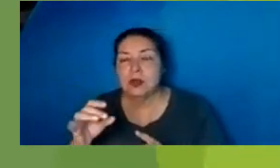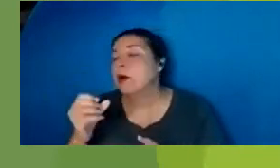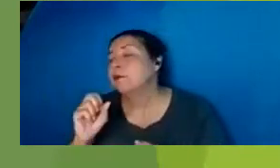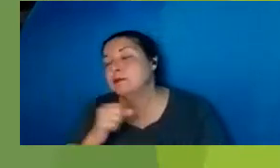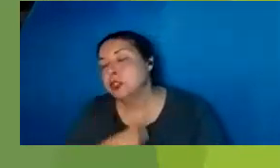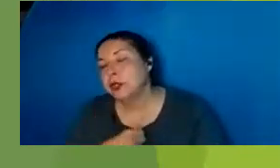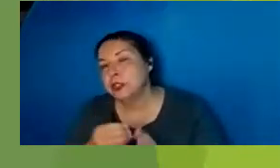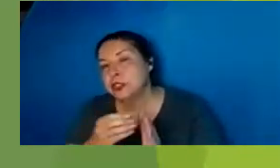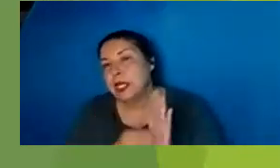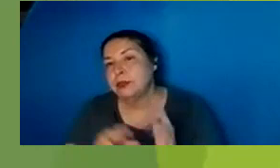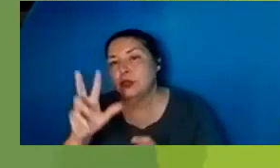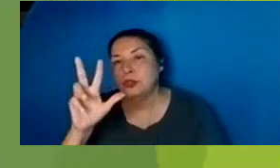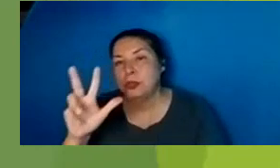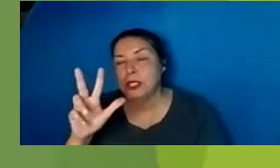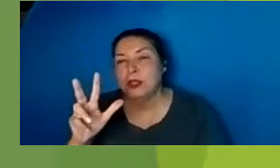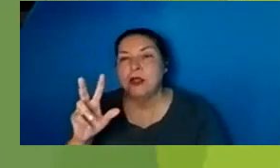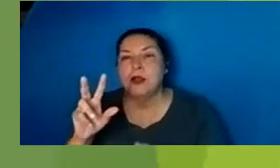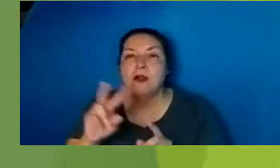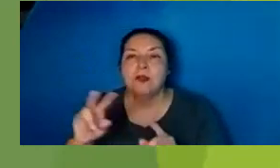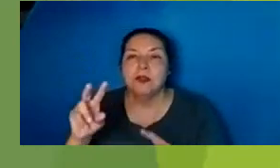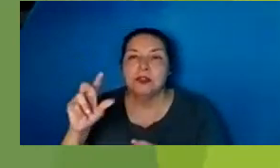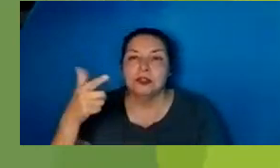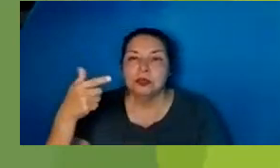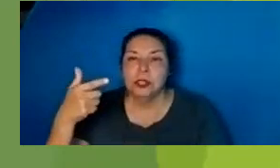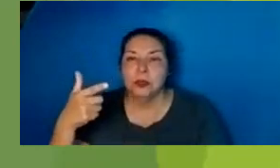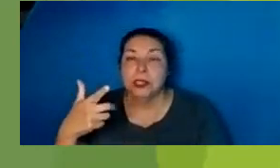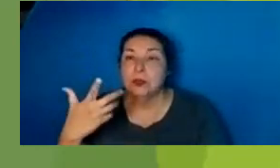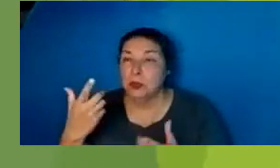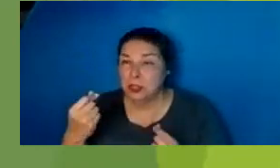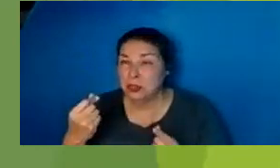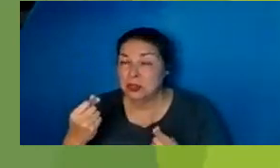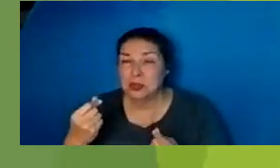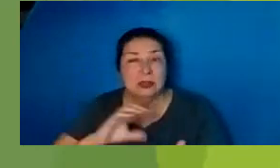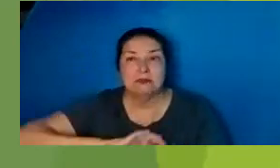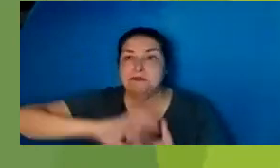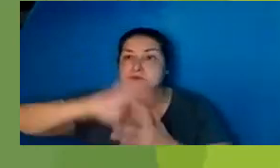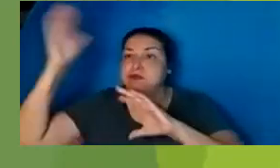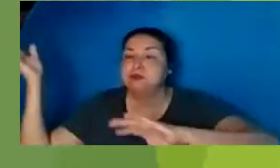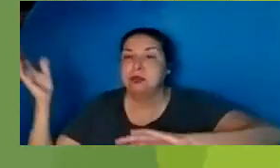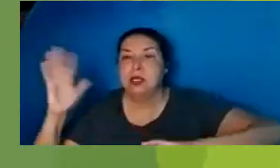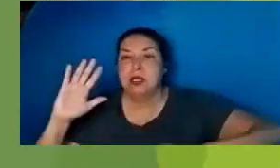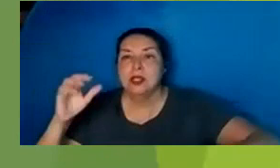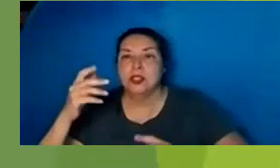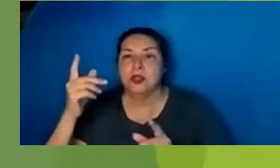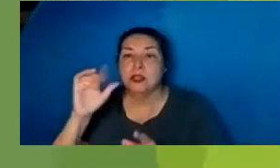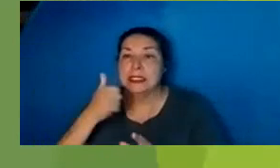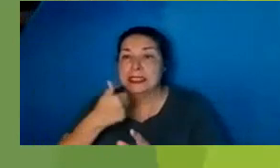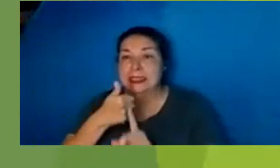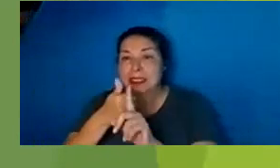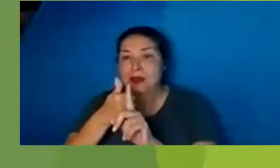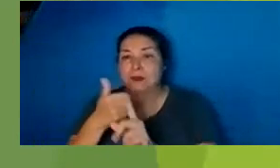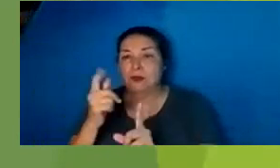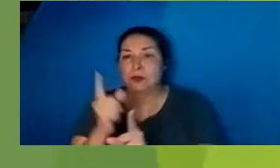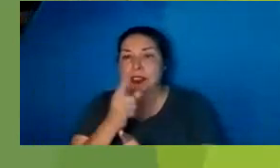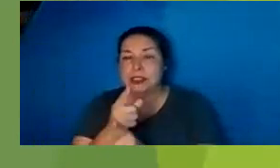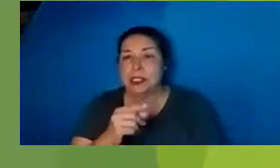21. It will destroy your self-righteousness and jolt your complacency, and you'll be ready to